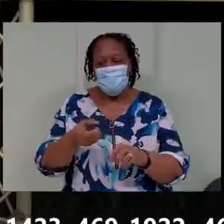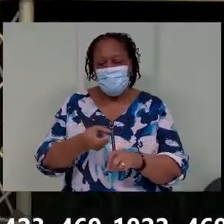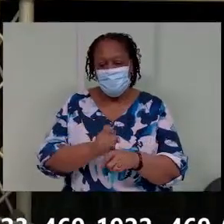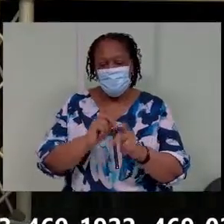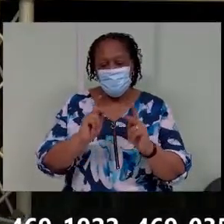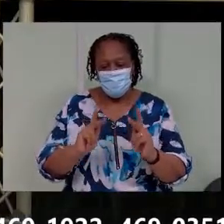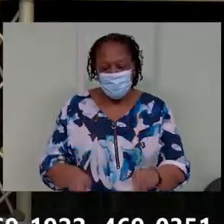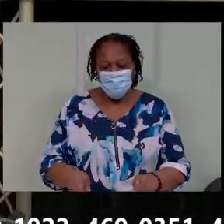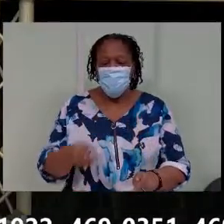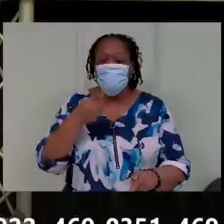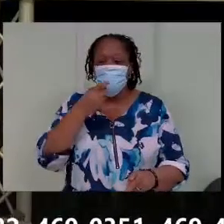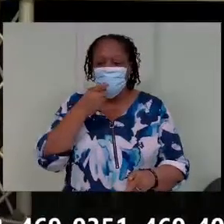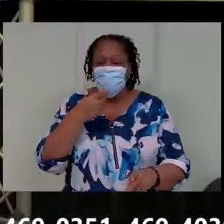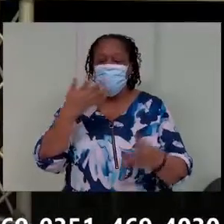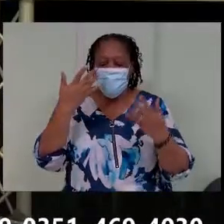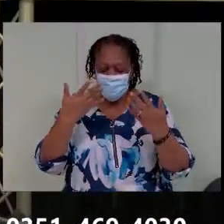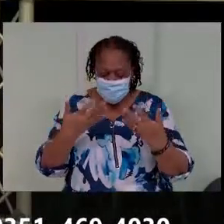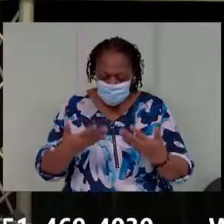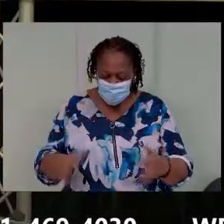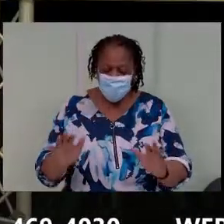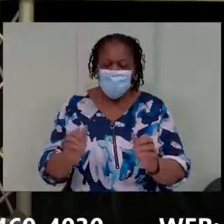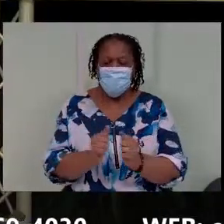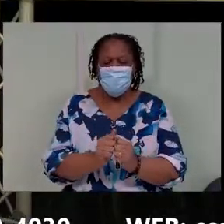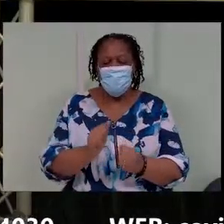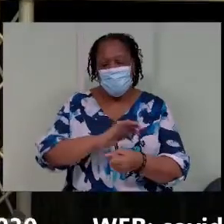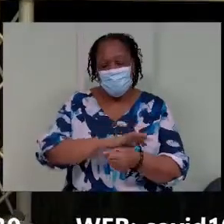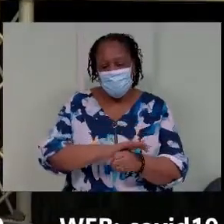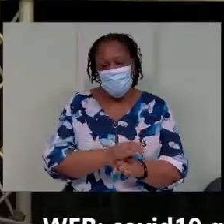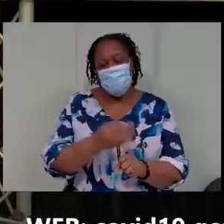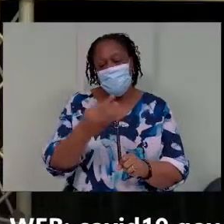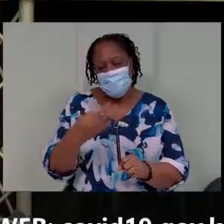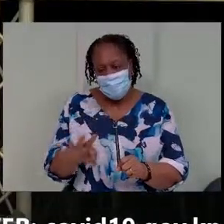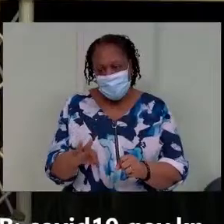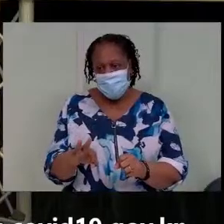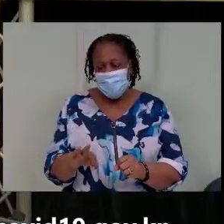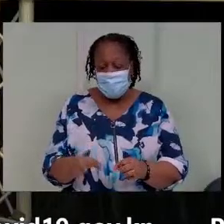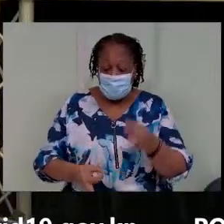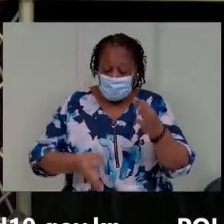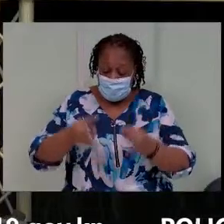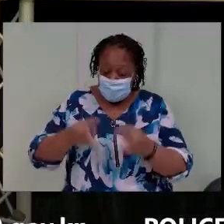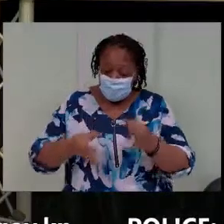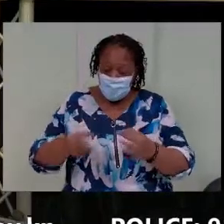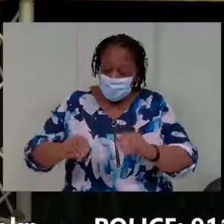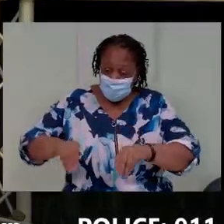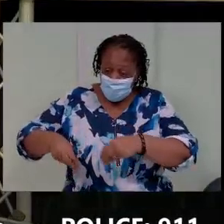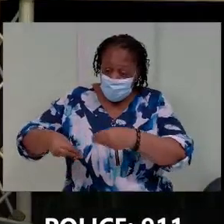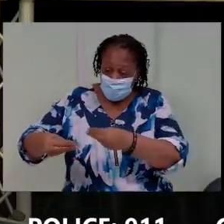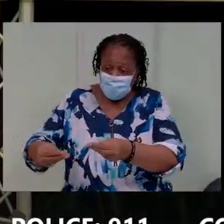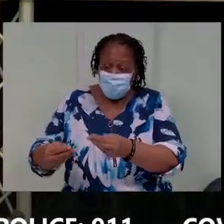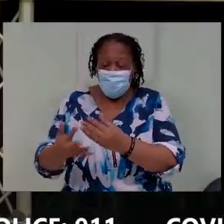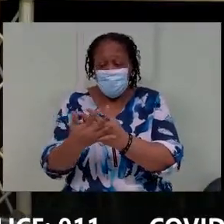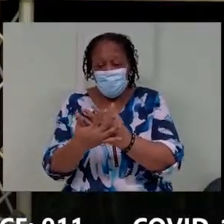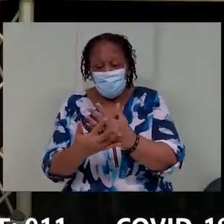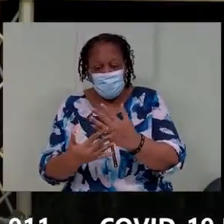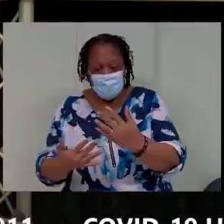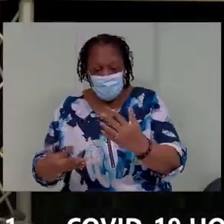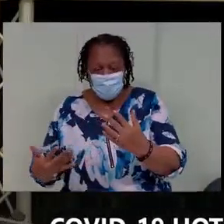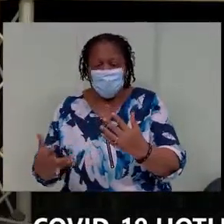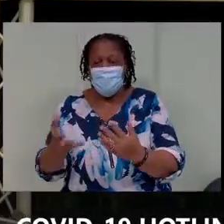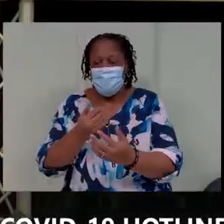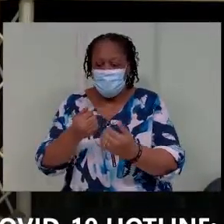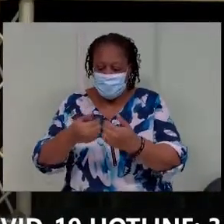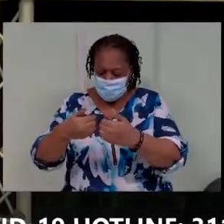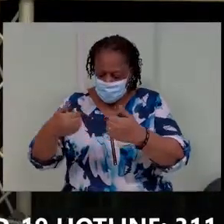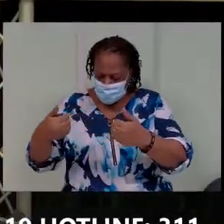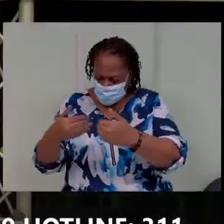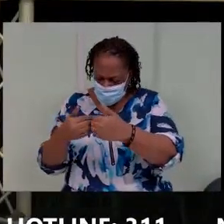about COVID-19. What is plasma? If you were to donate blood and the doctor separates the red blood cells, the liquid part that